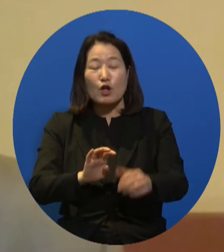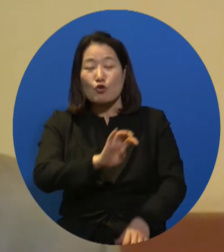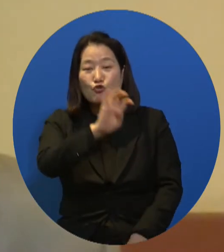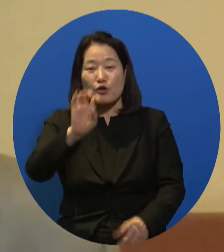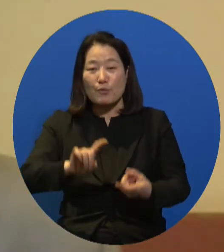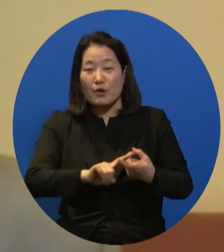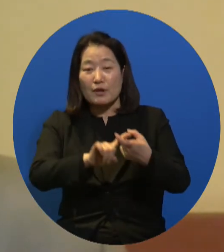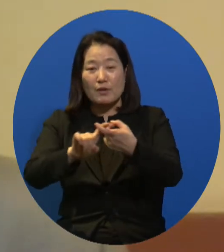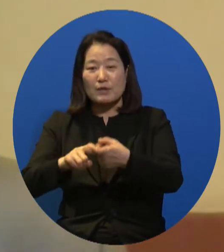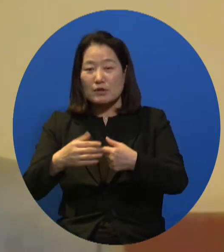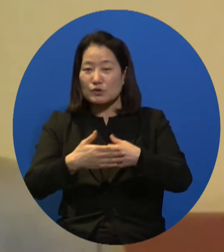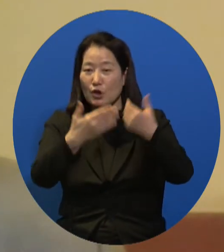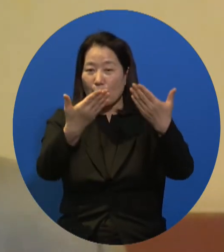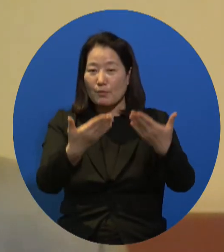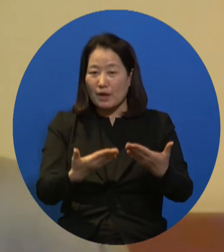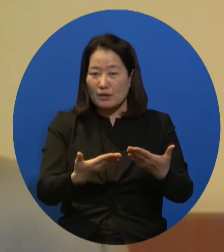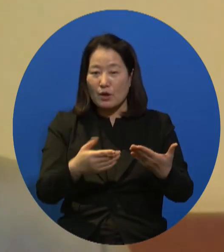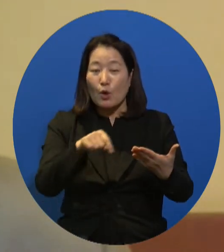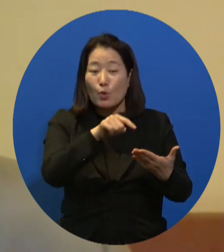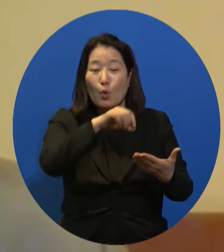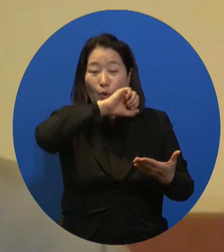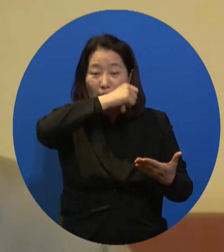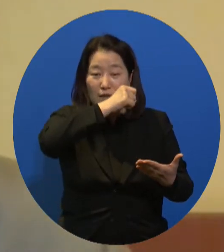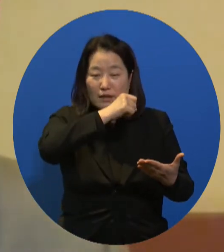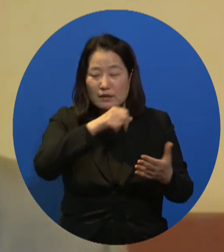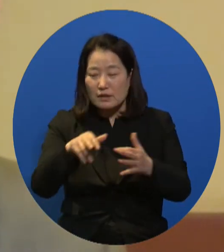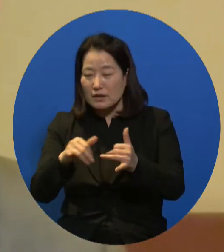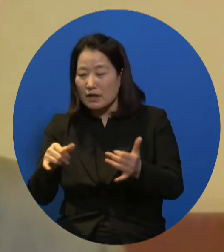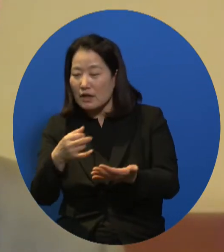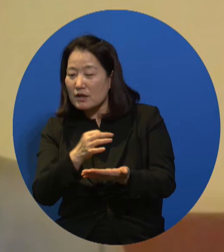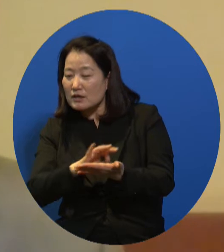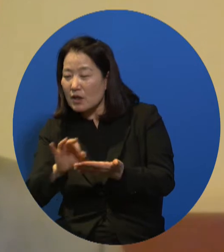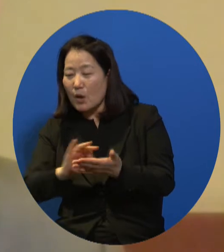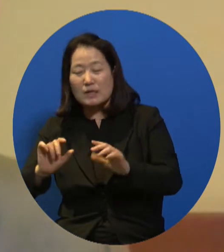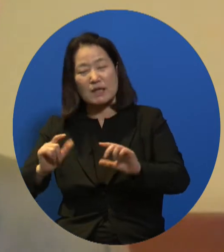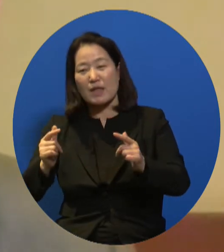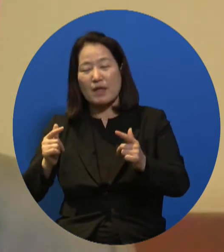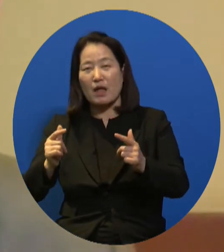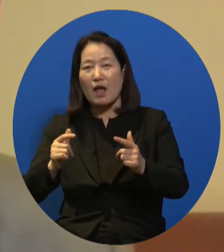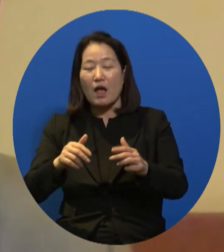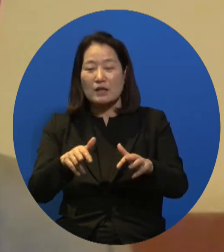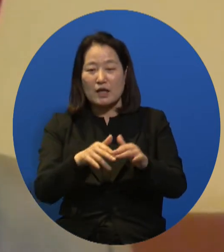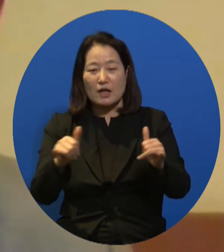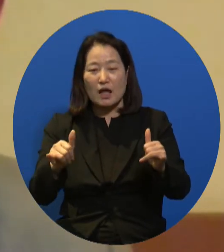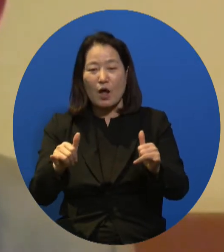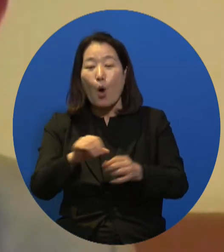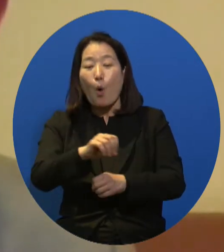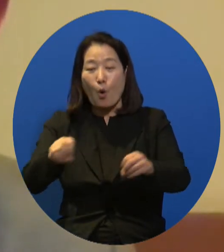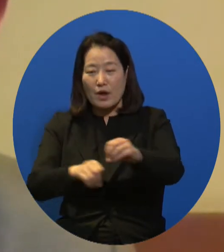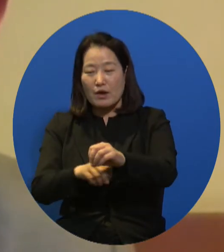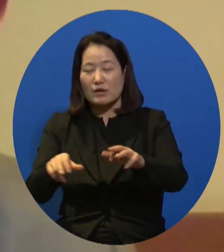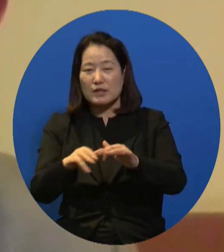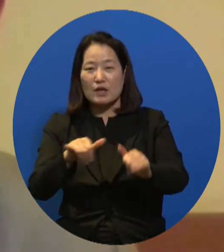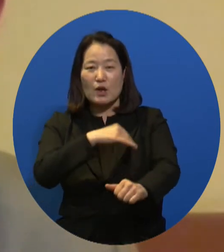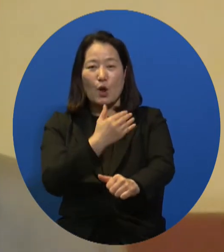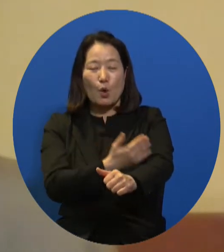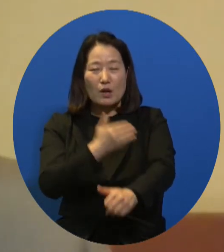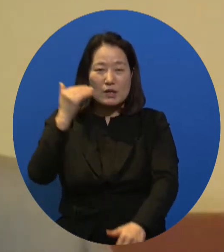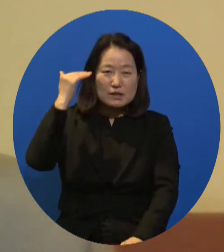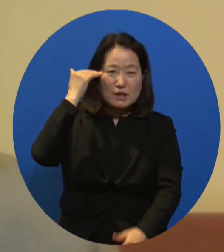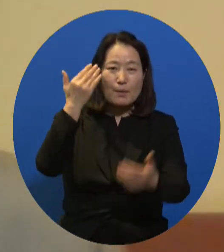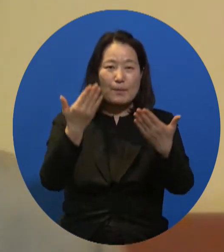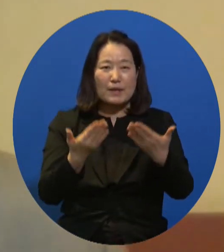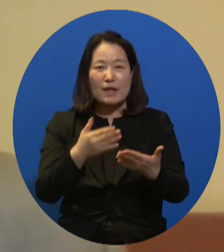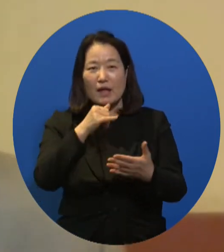of promoting genuine progress. My organisation have been aware of this problem for over a decade,